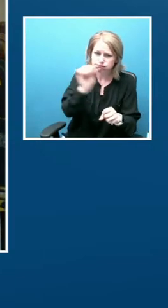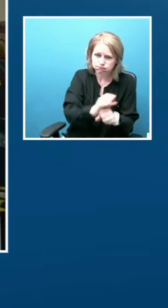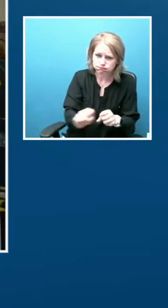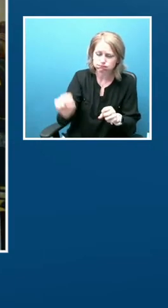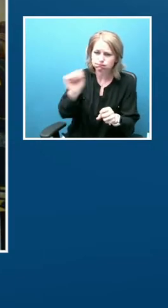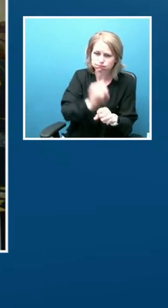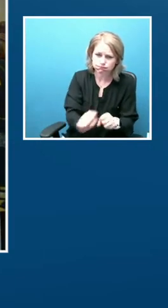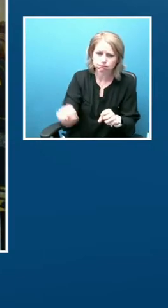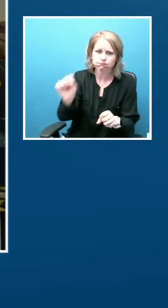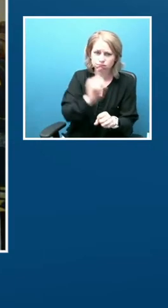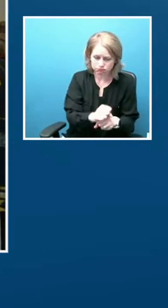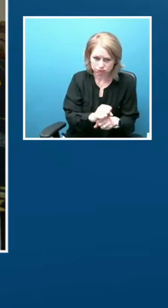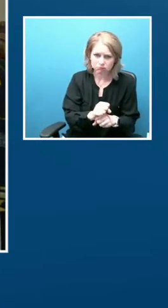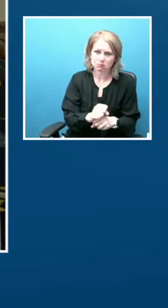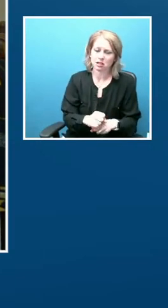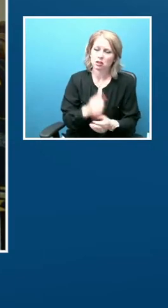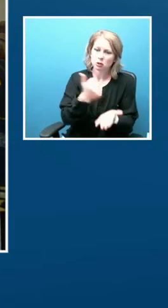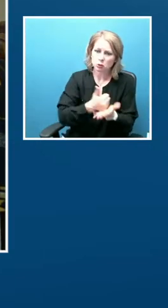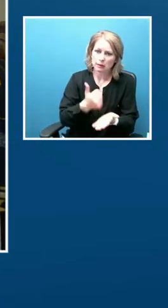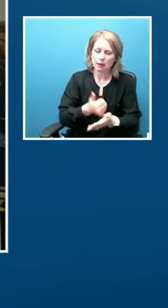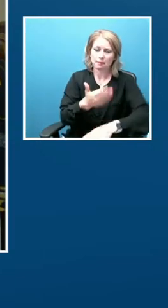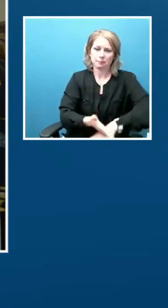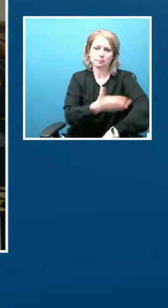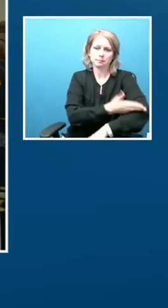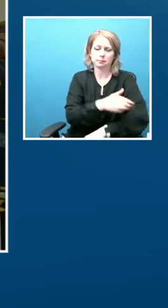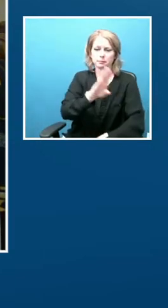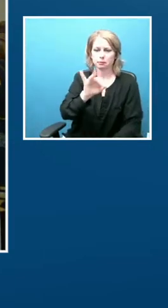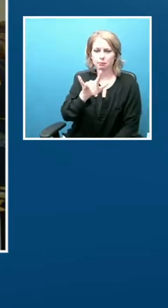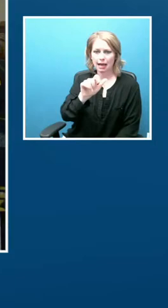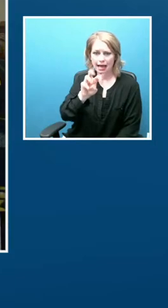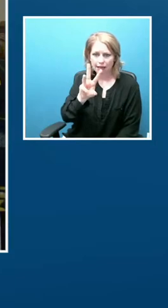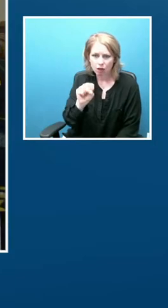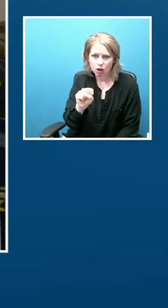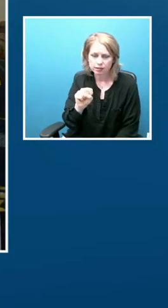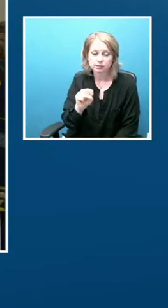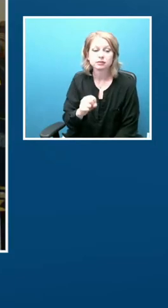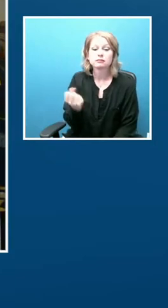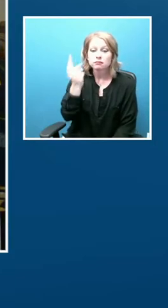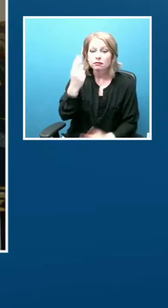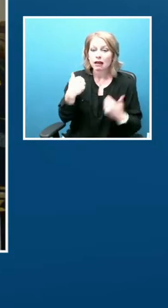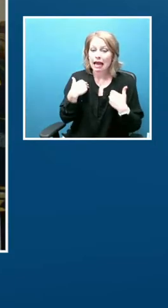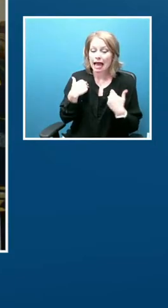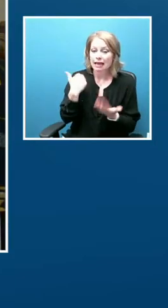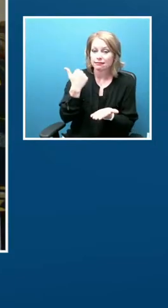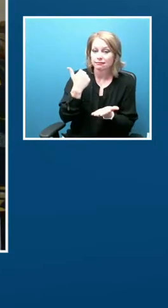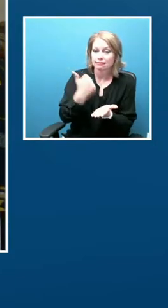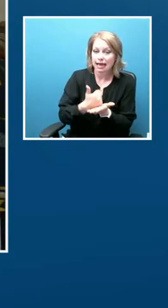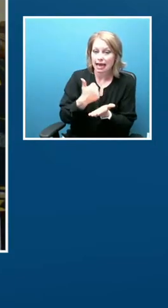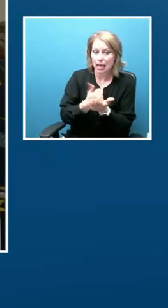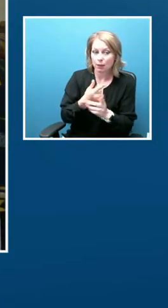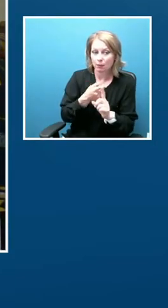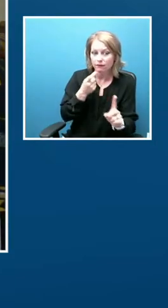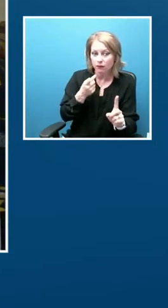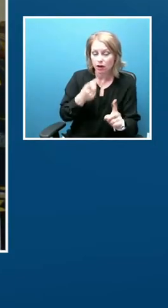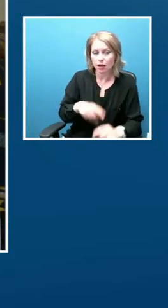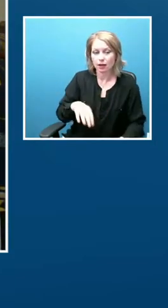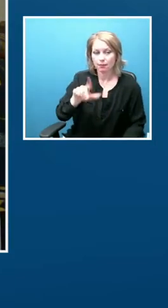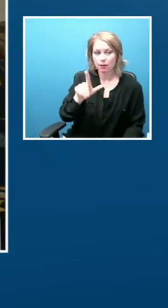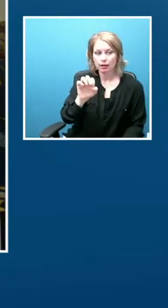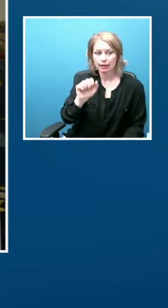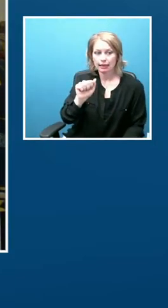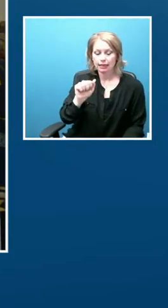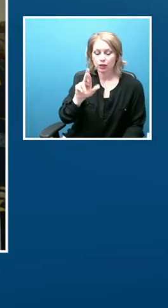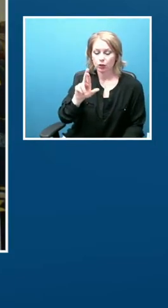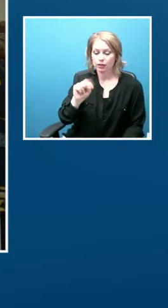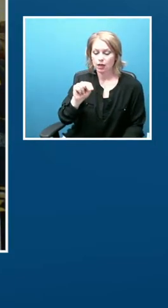issues she raises in her challenge today. With the expert assistance of Leodardi and Frank Leone as representatives